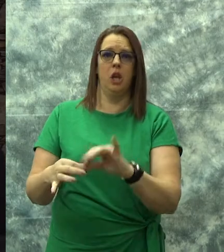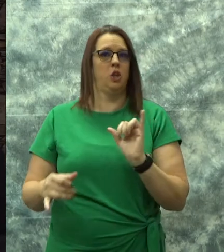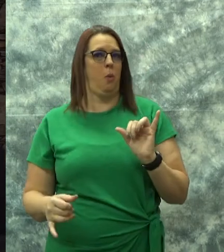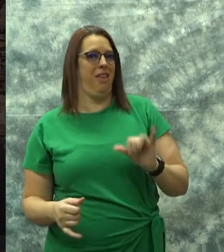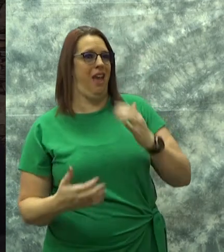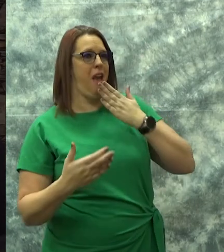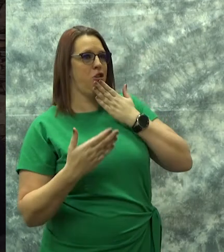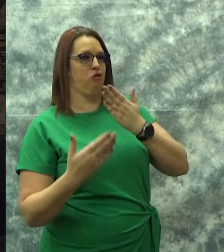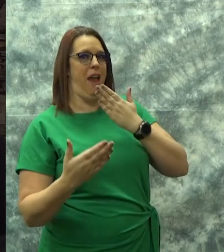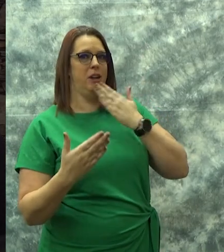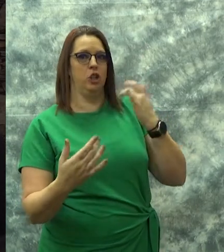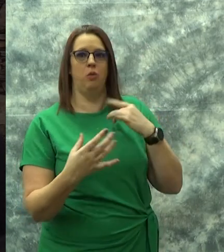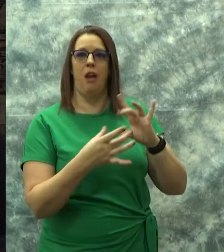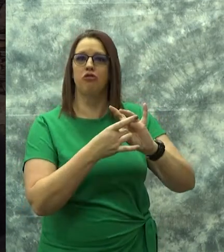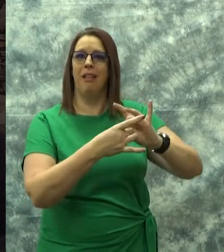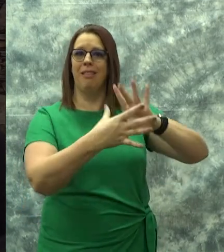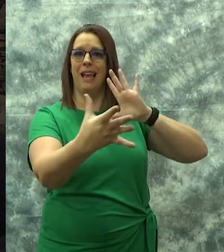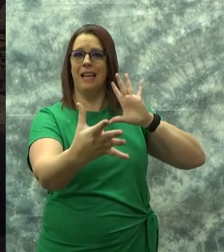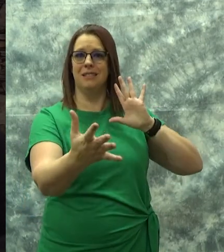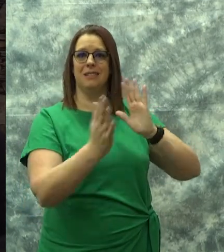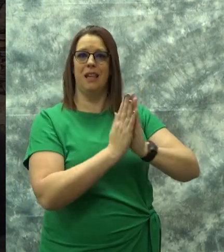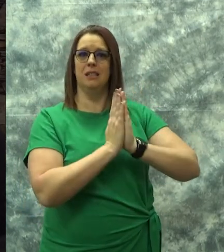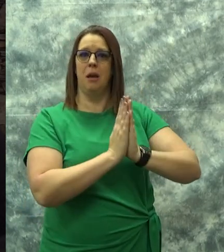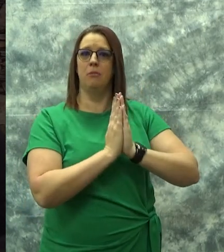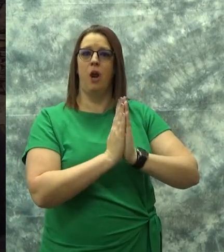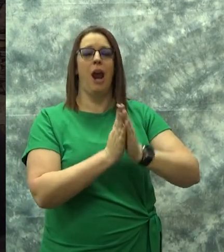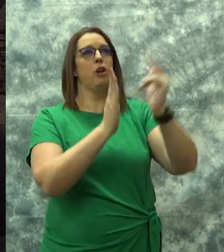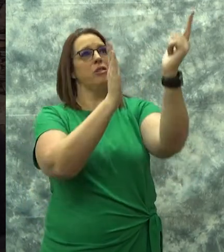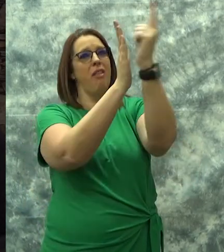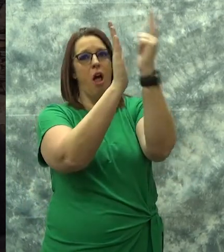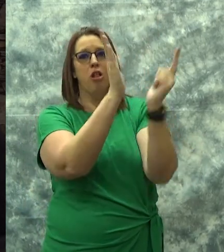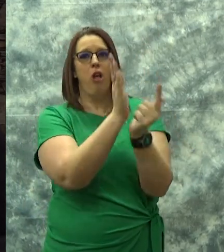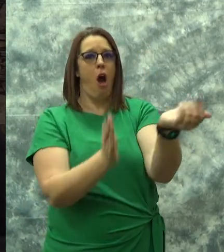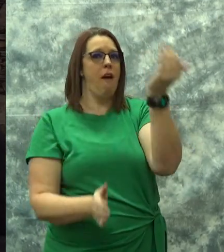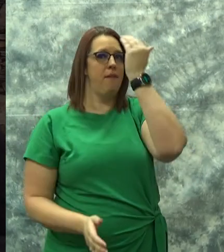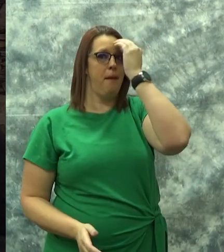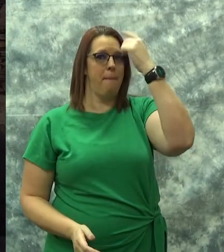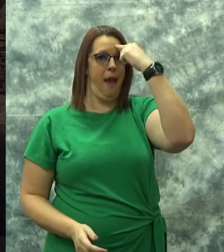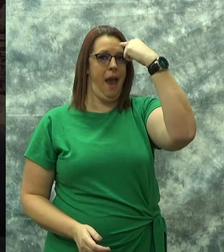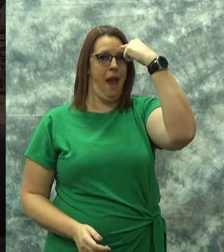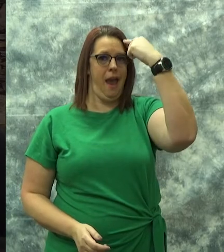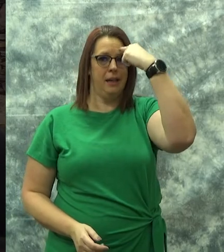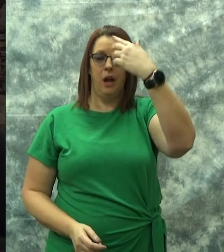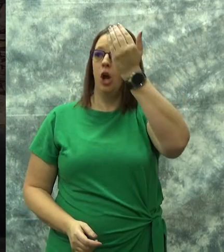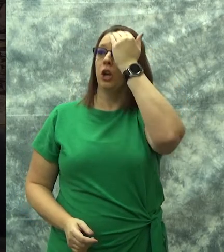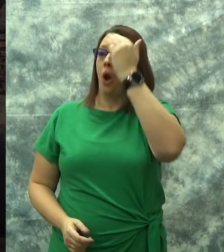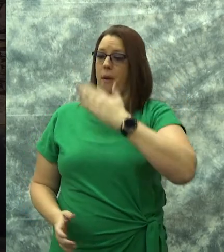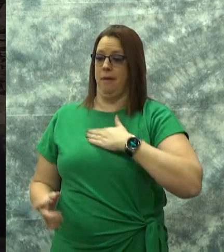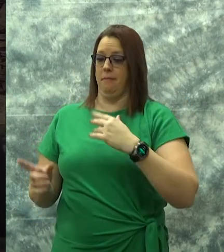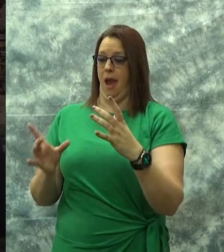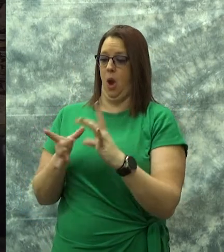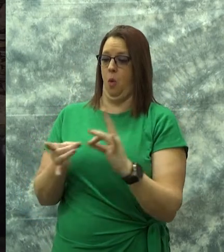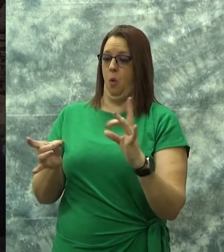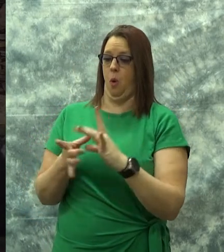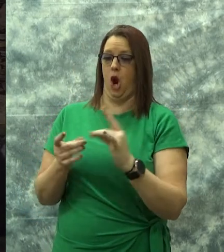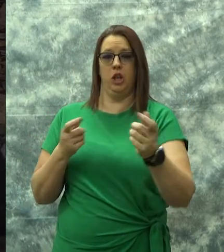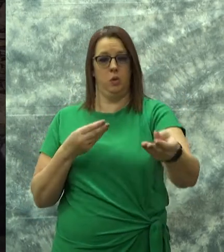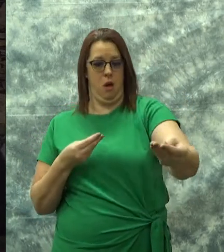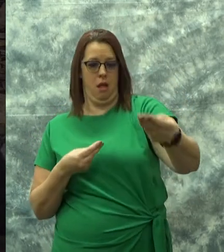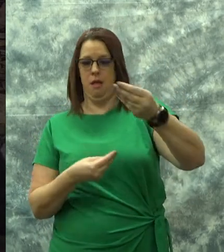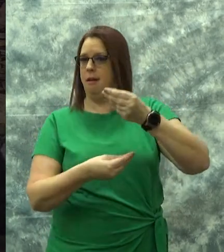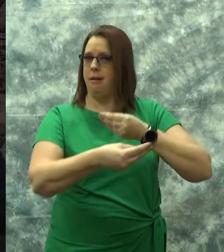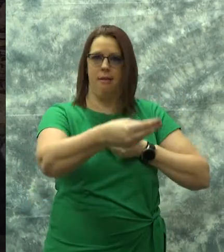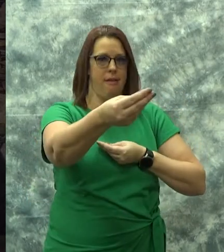this gratitude, I release this prayer into the law of mind, knowing that my words will not return to me